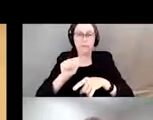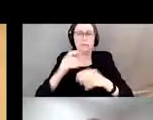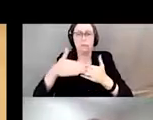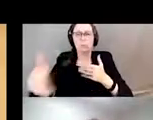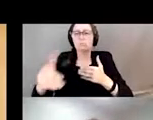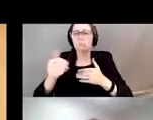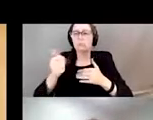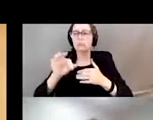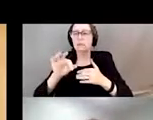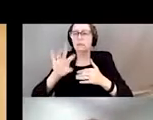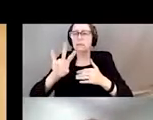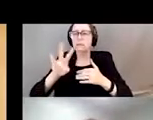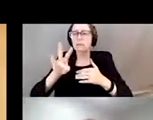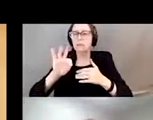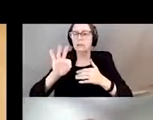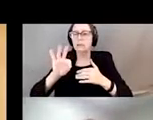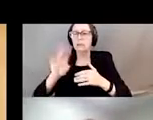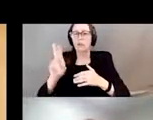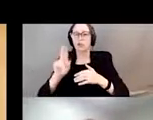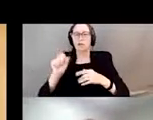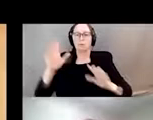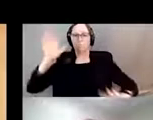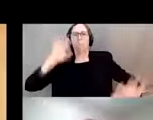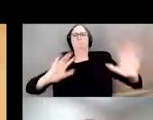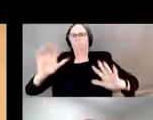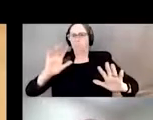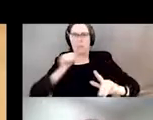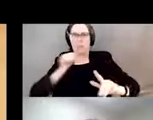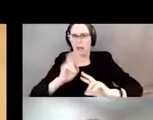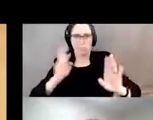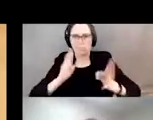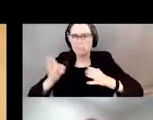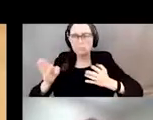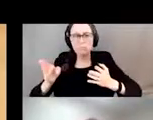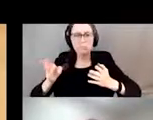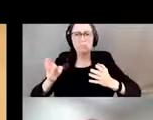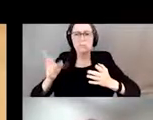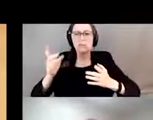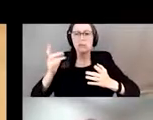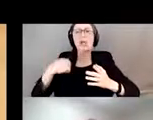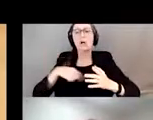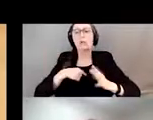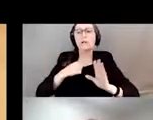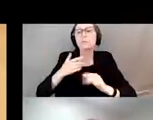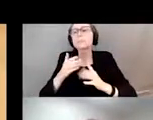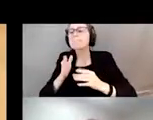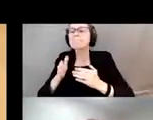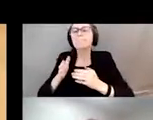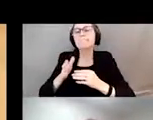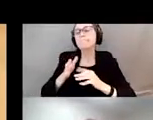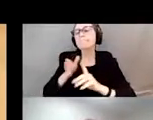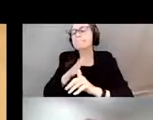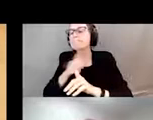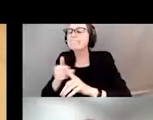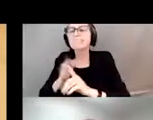The United States is caught flat-footed by this. We had been courting Afghanistan, trying to bring them into kind